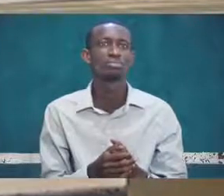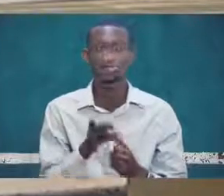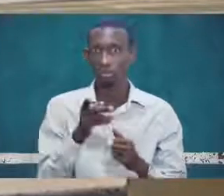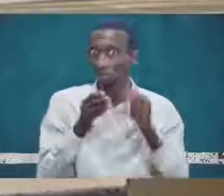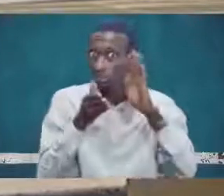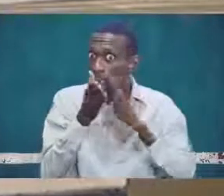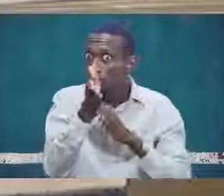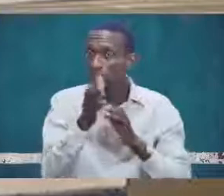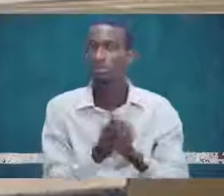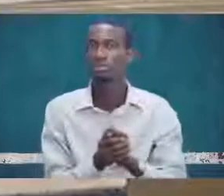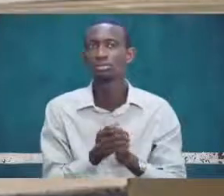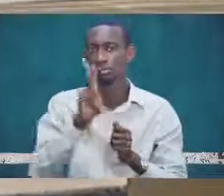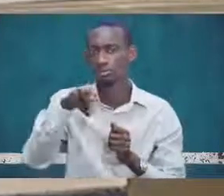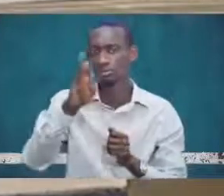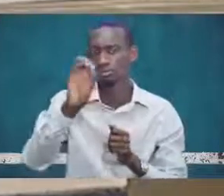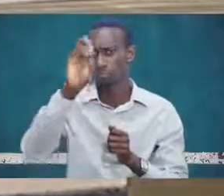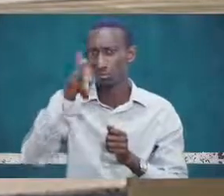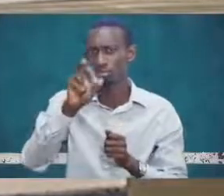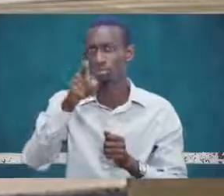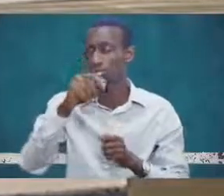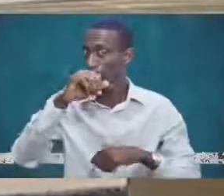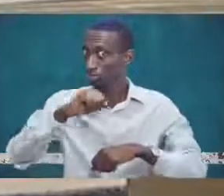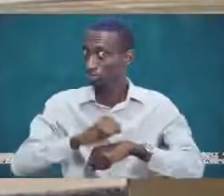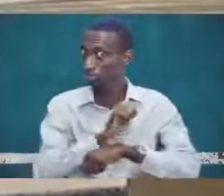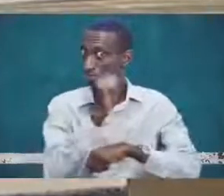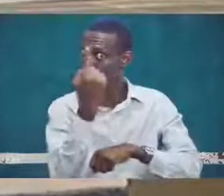proposition. And this is a course for senior 1 students.